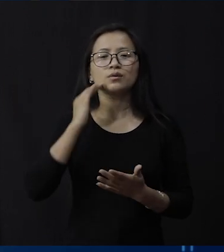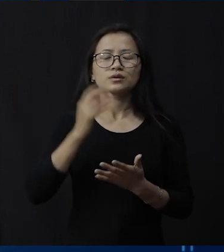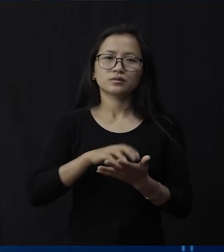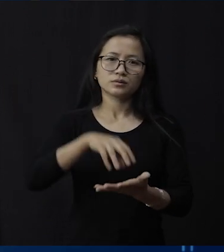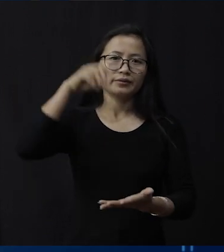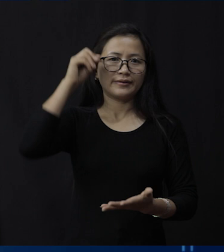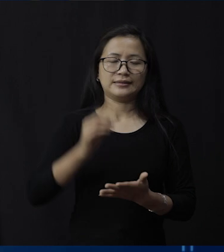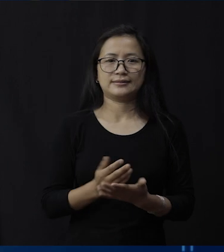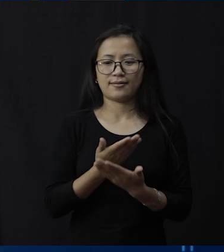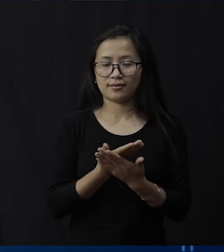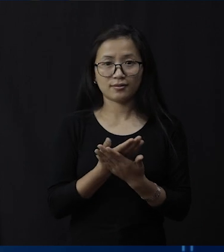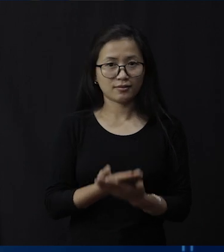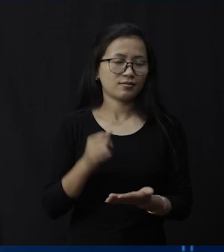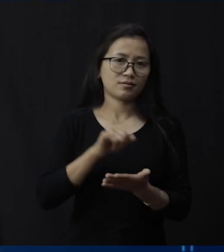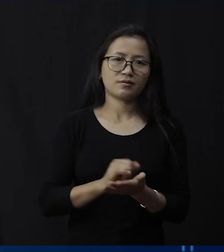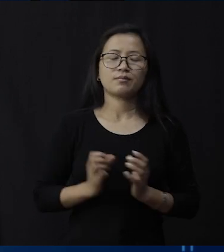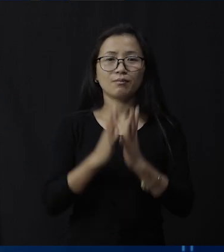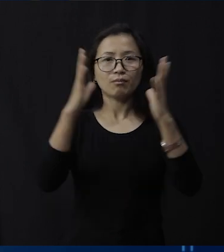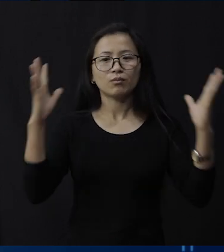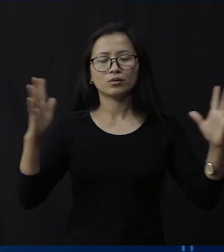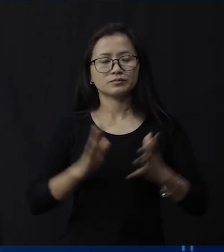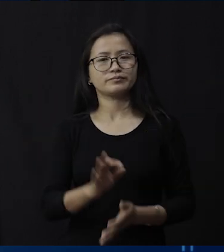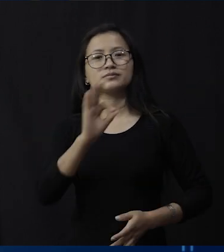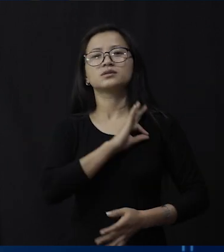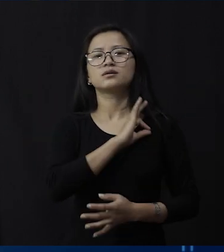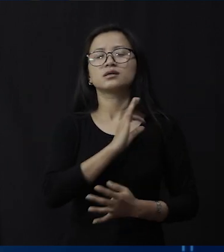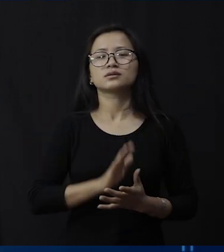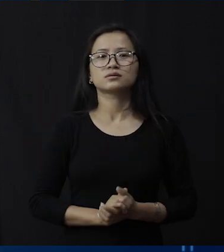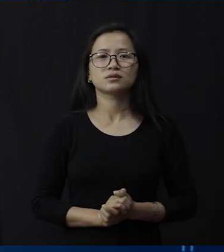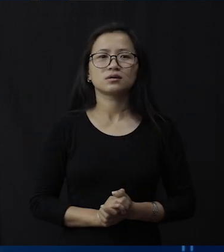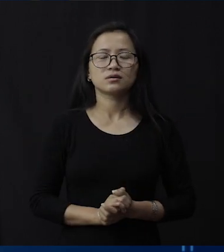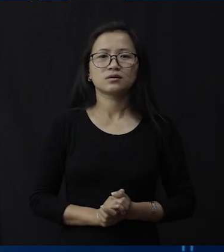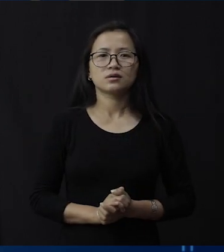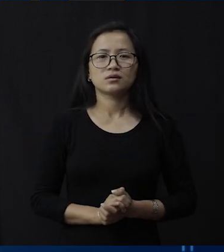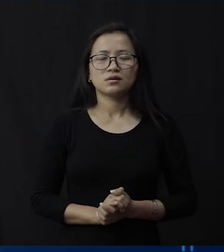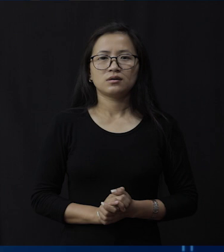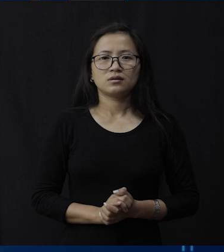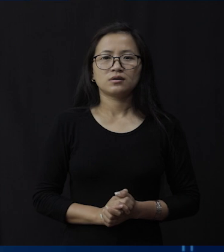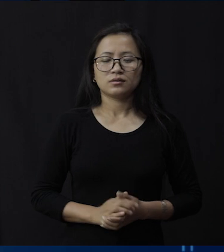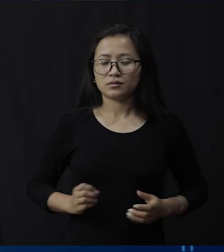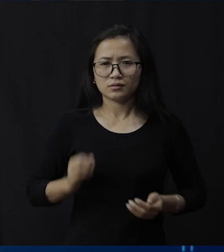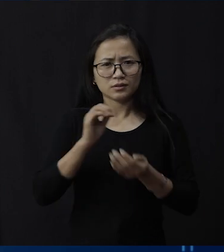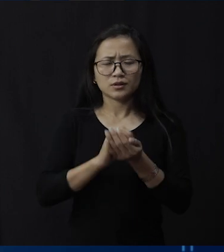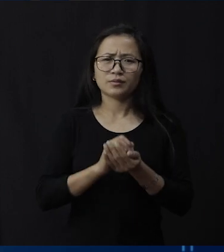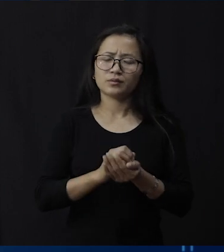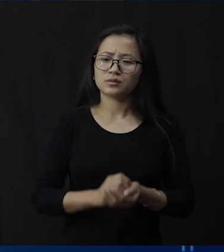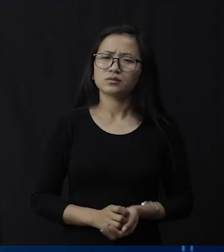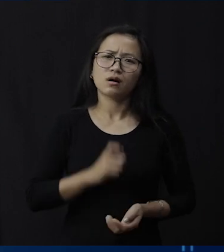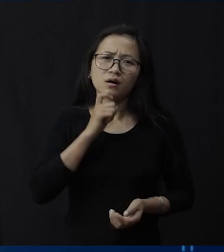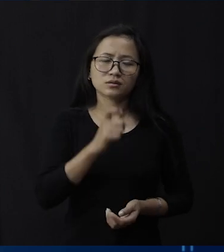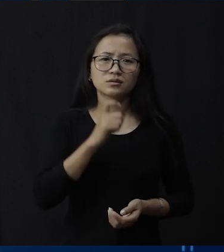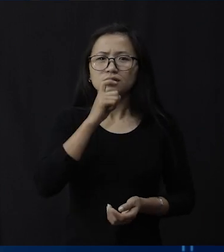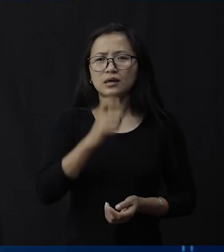learning that, he began to have more interest, okay? He began to have more interest. So he kept on asking his